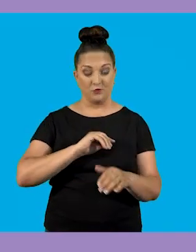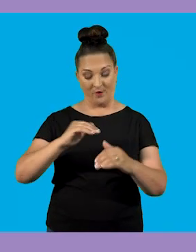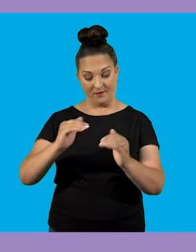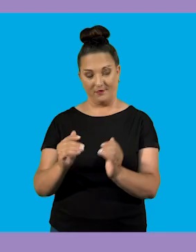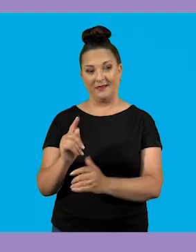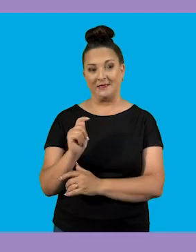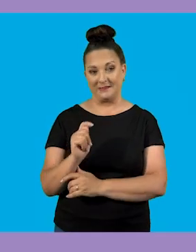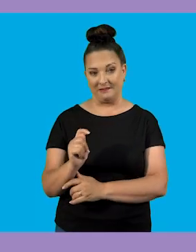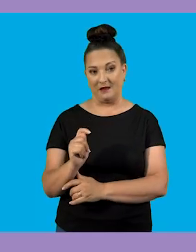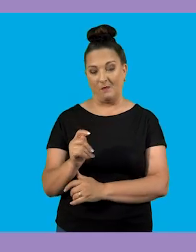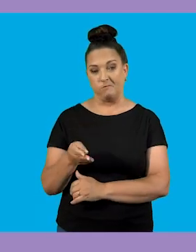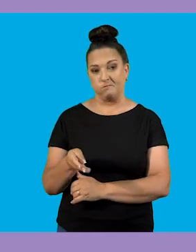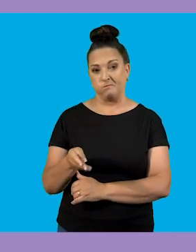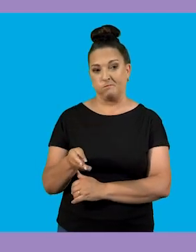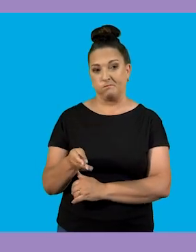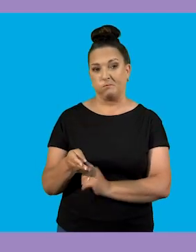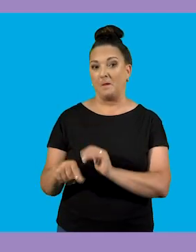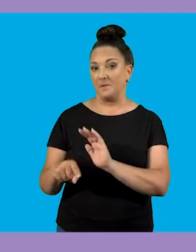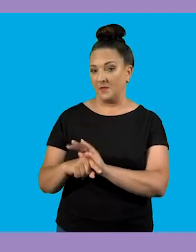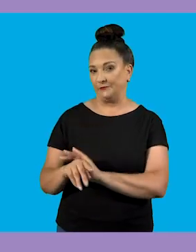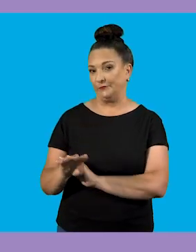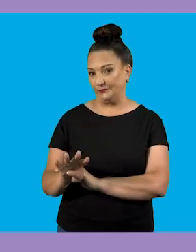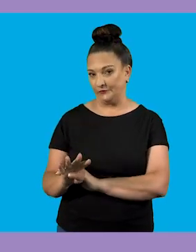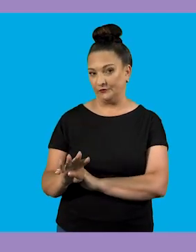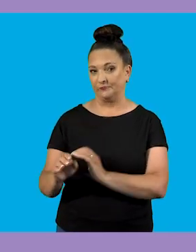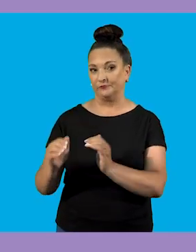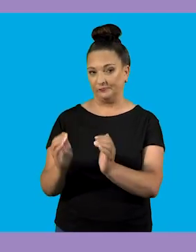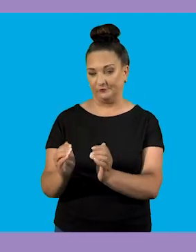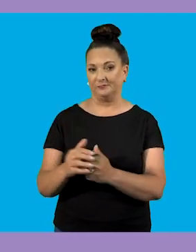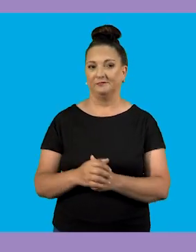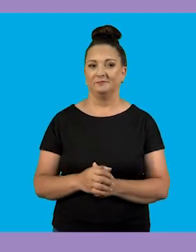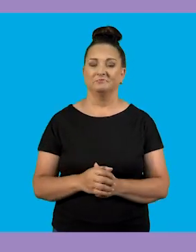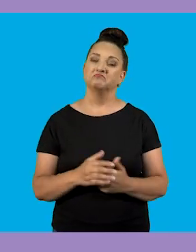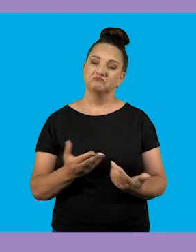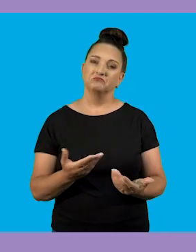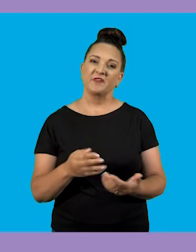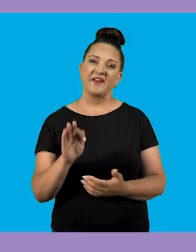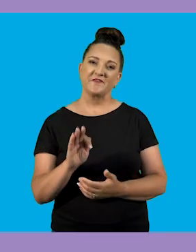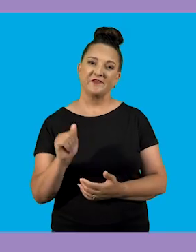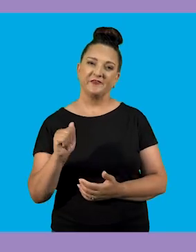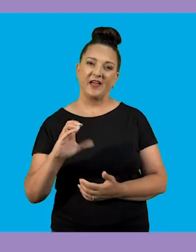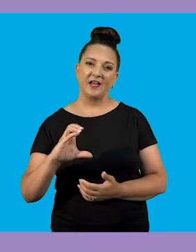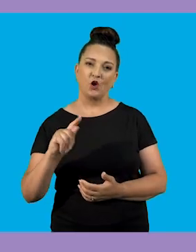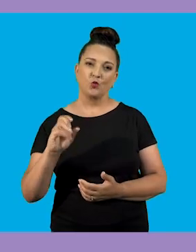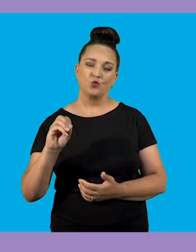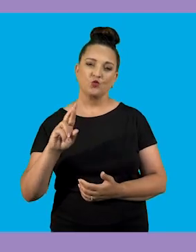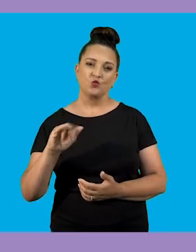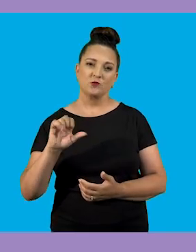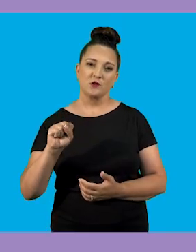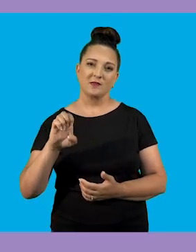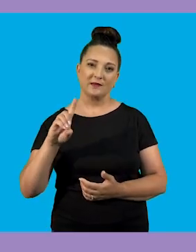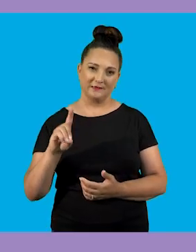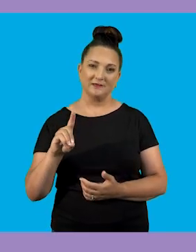with the t, and we are also left with the minus 4. And that is how we factorized